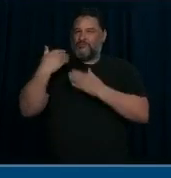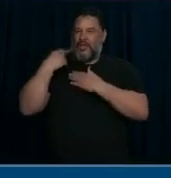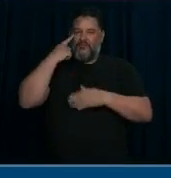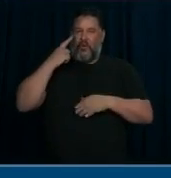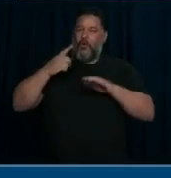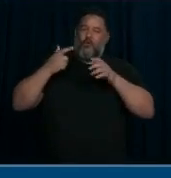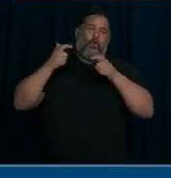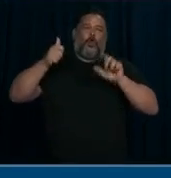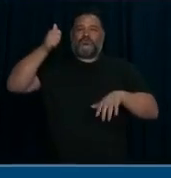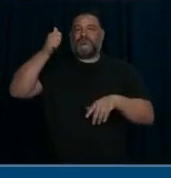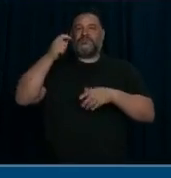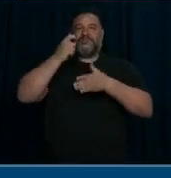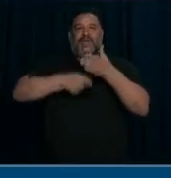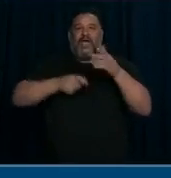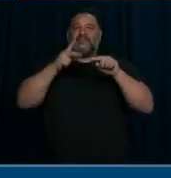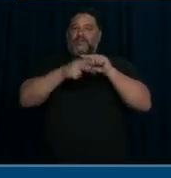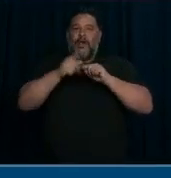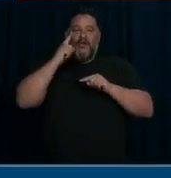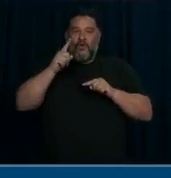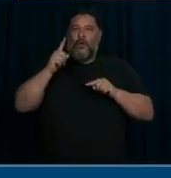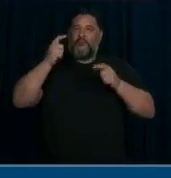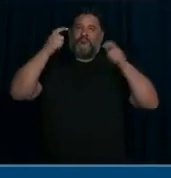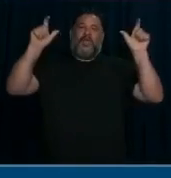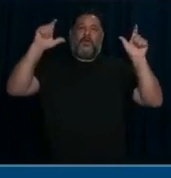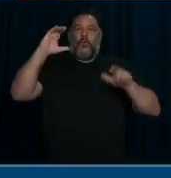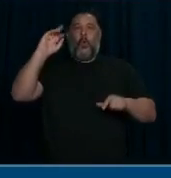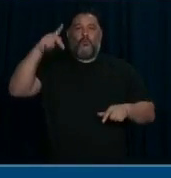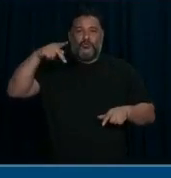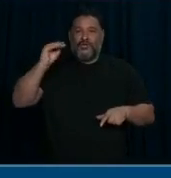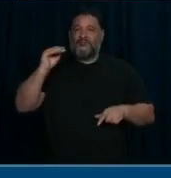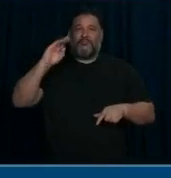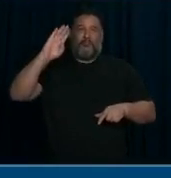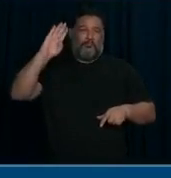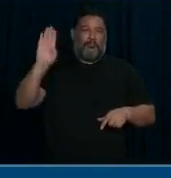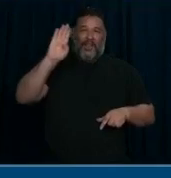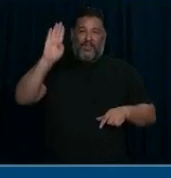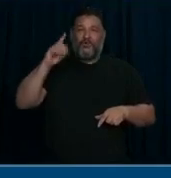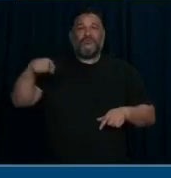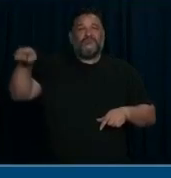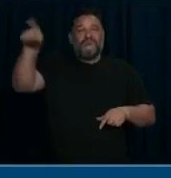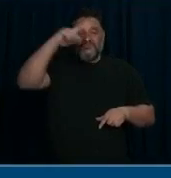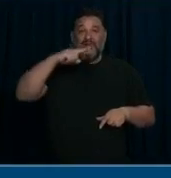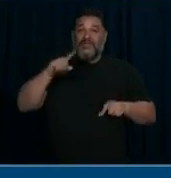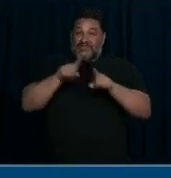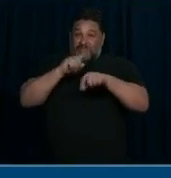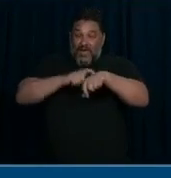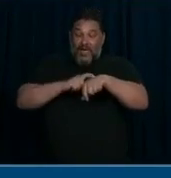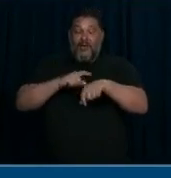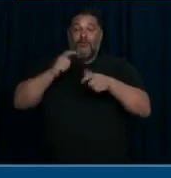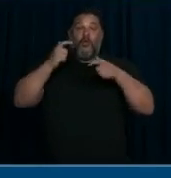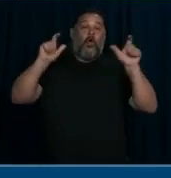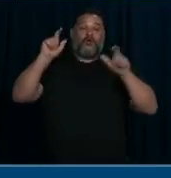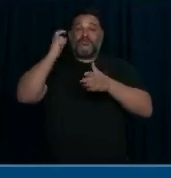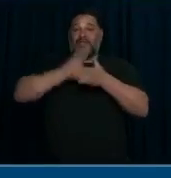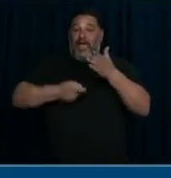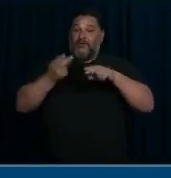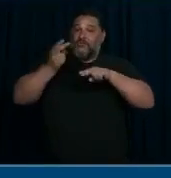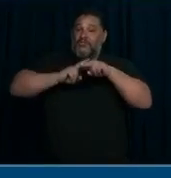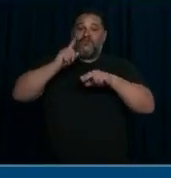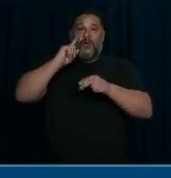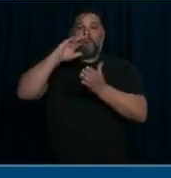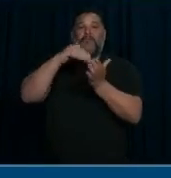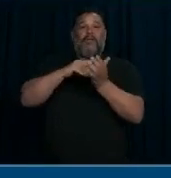cut ever for big corporations and billionaires, and at the same time, the largest tax increase for